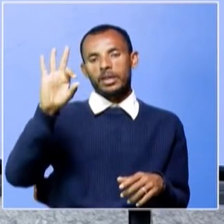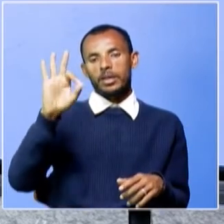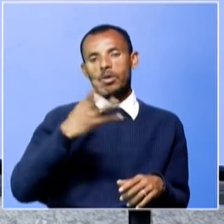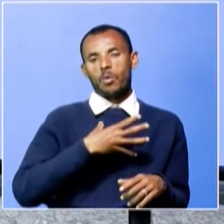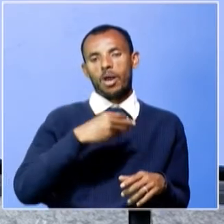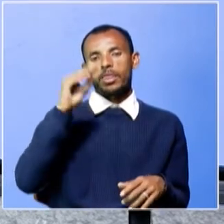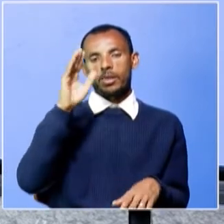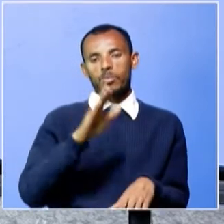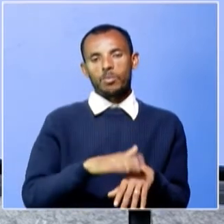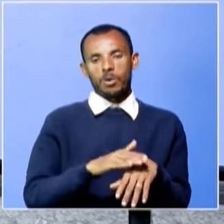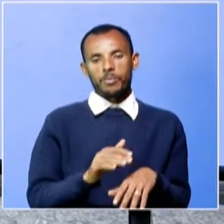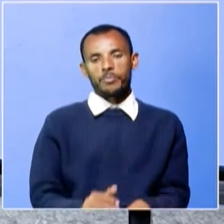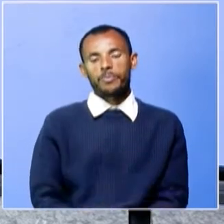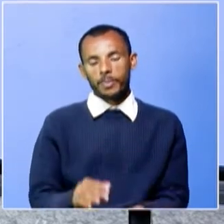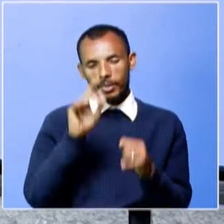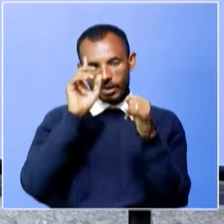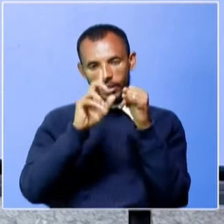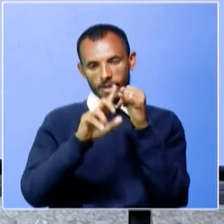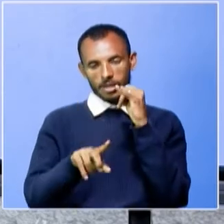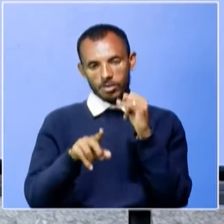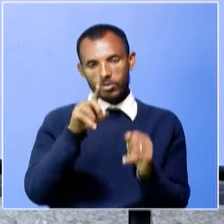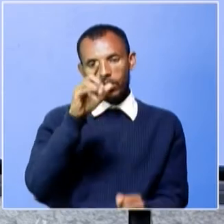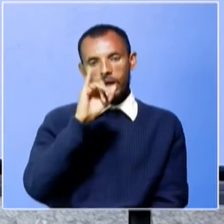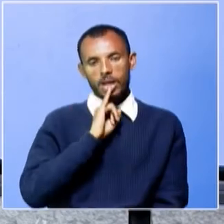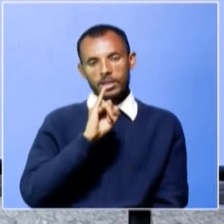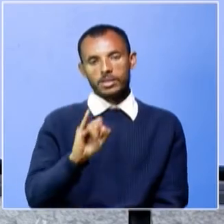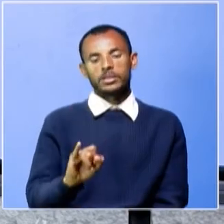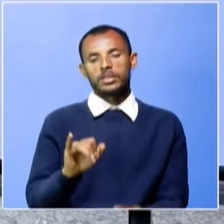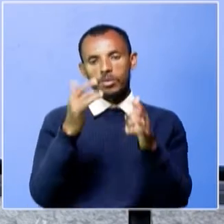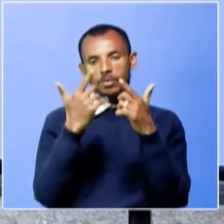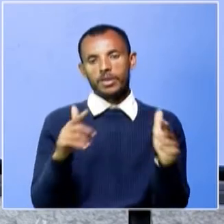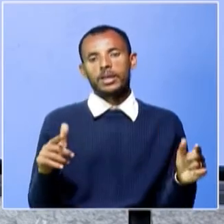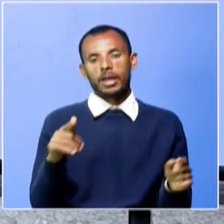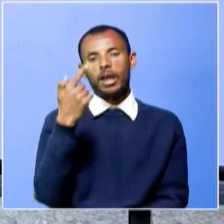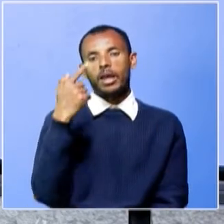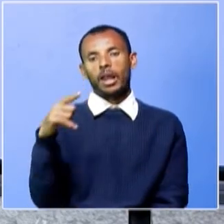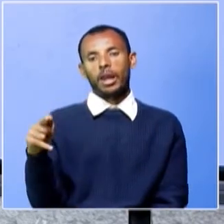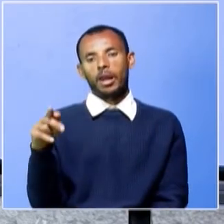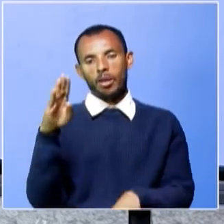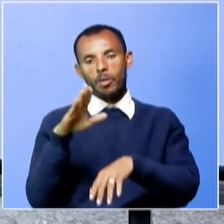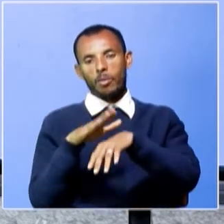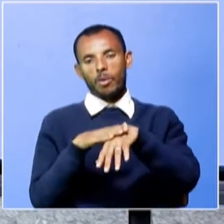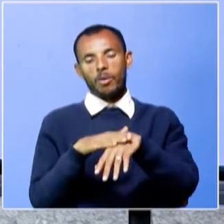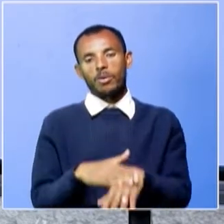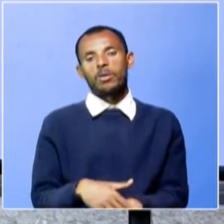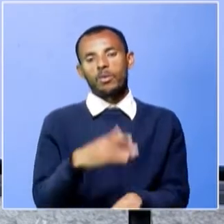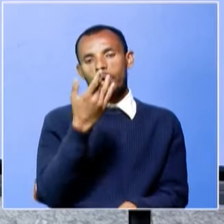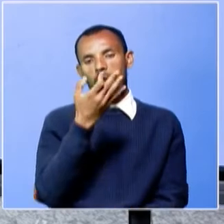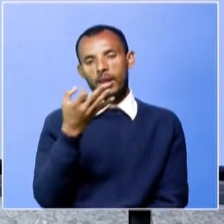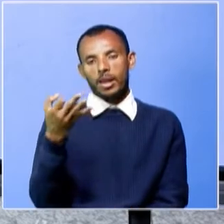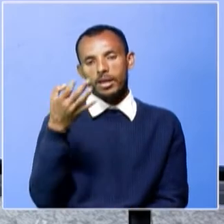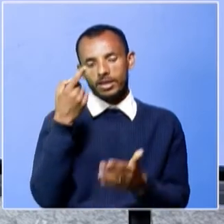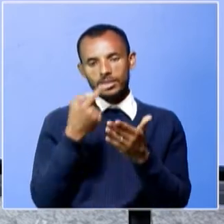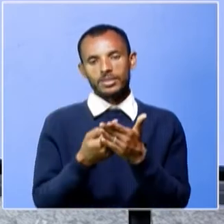ball. The last one is the probability of green ball. Well,